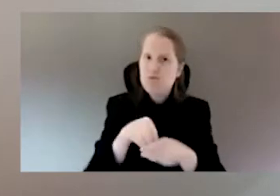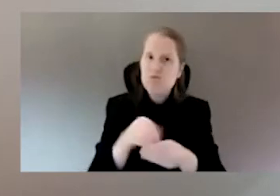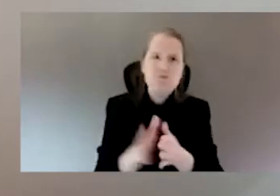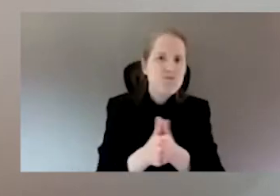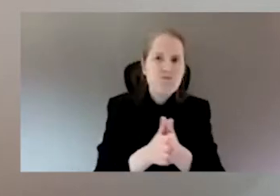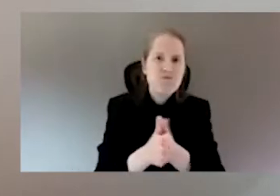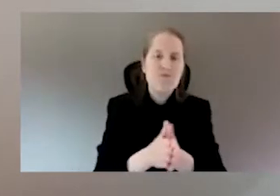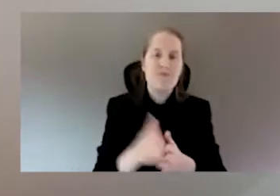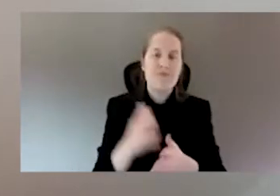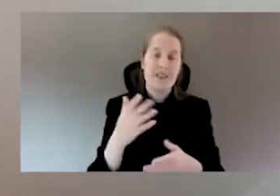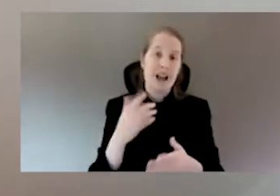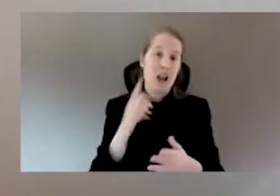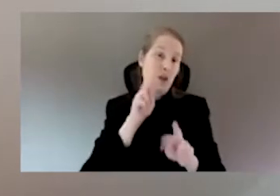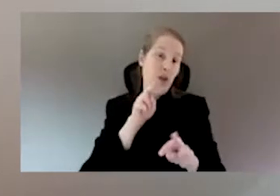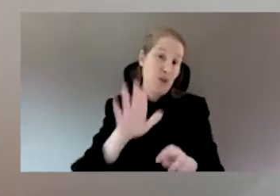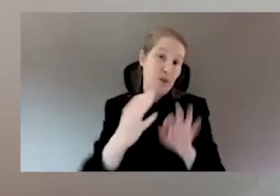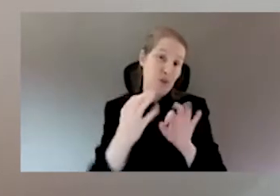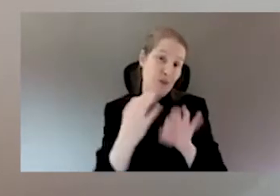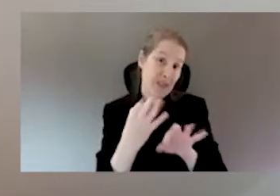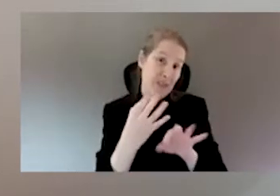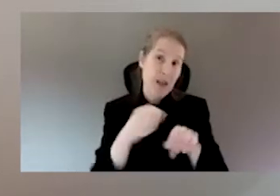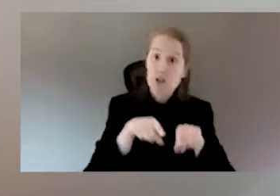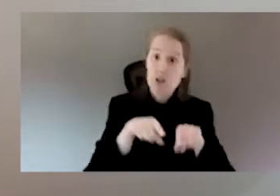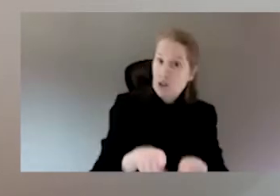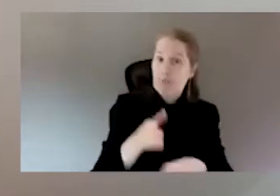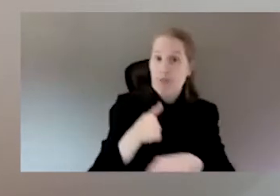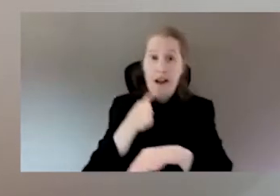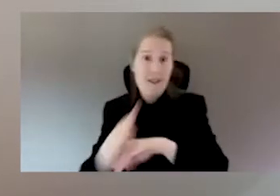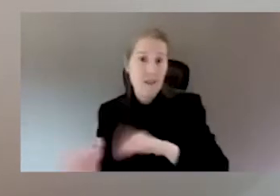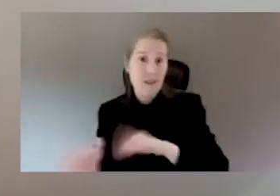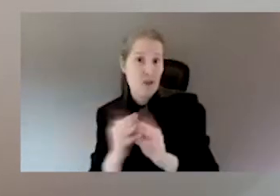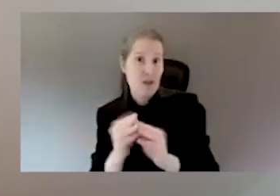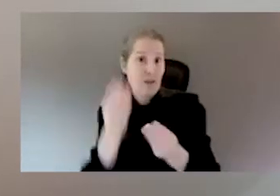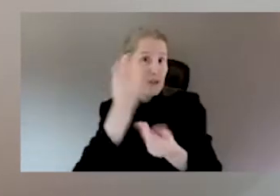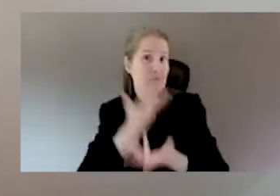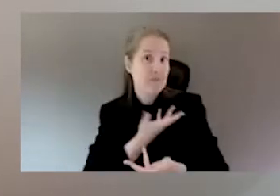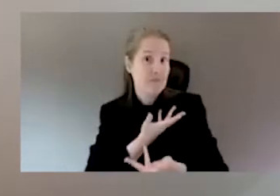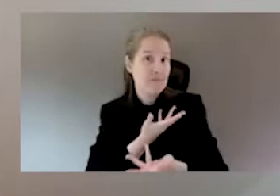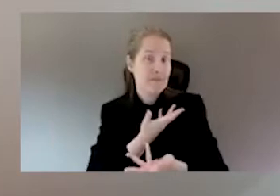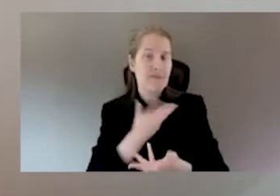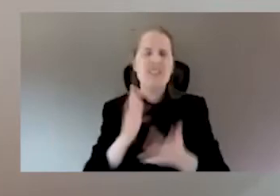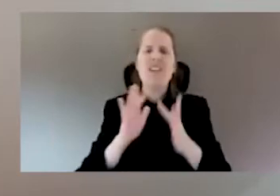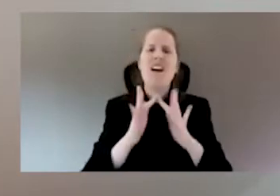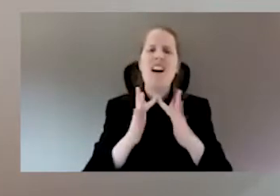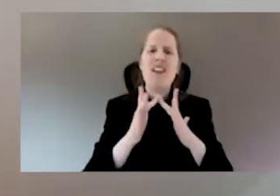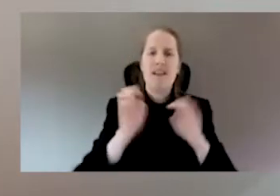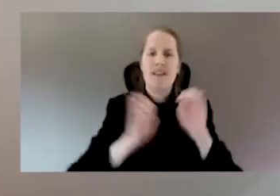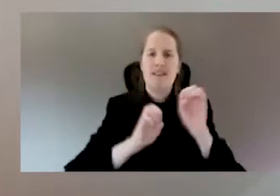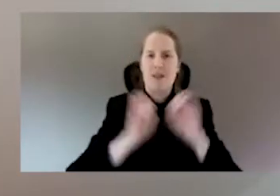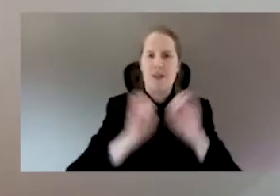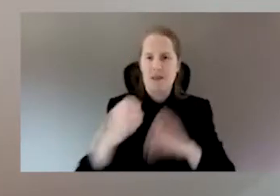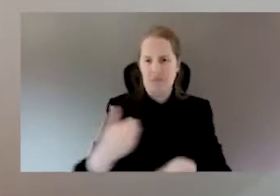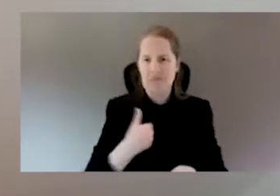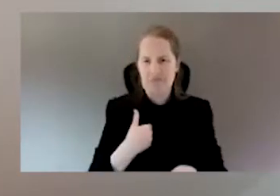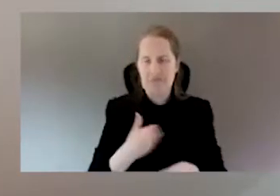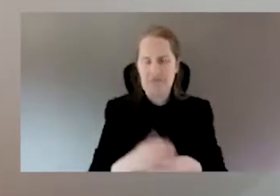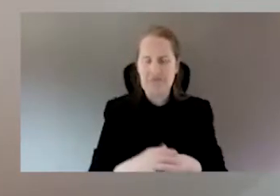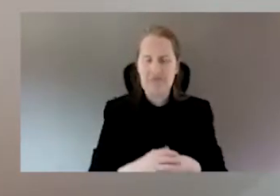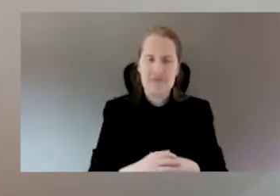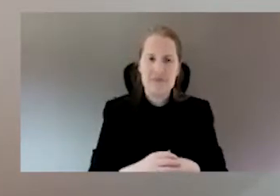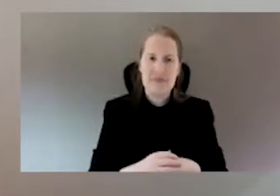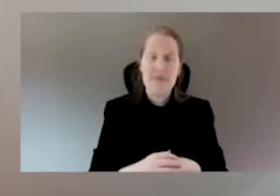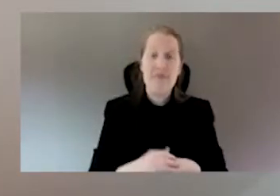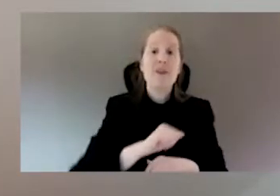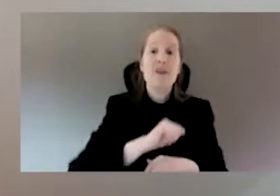to your feedback both during and after the conference via our online evaluation. And don't forget to